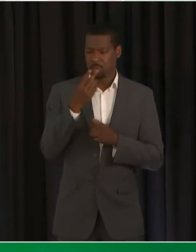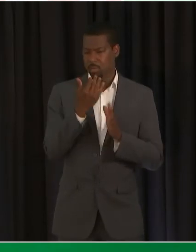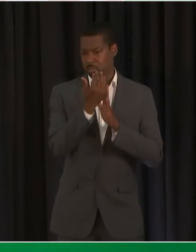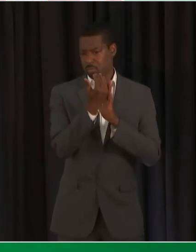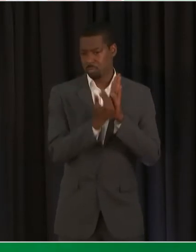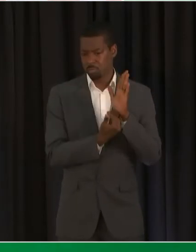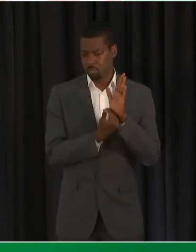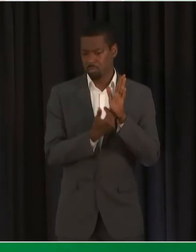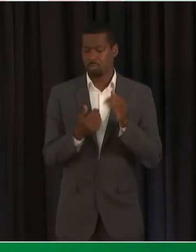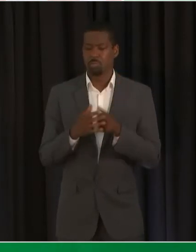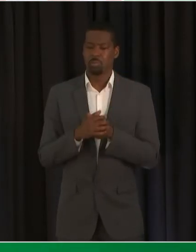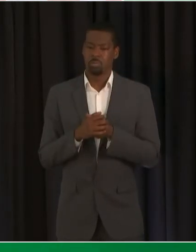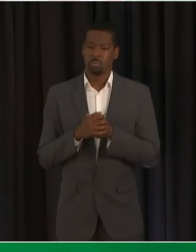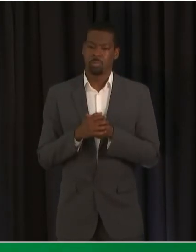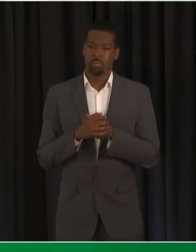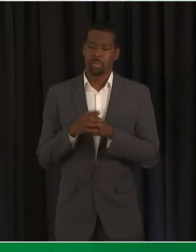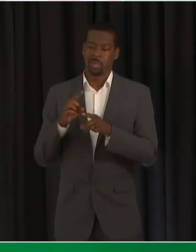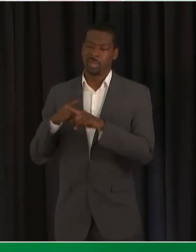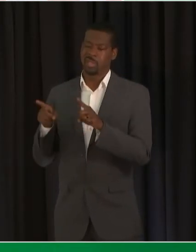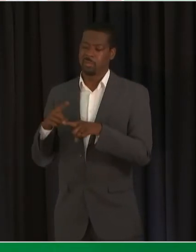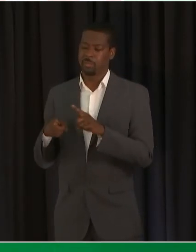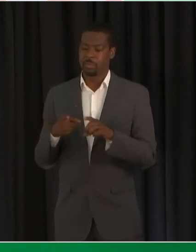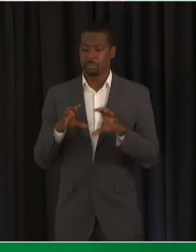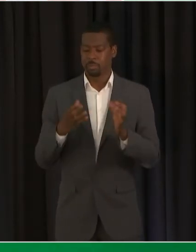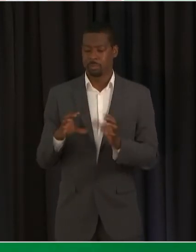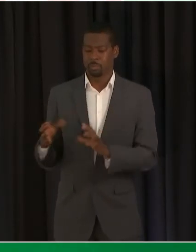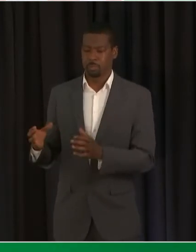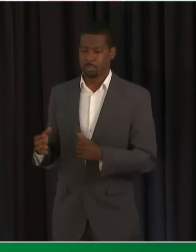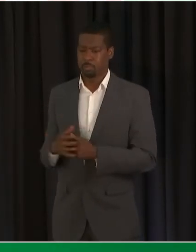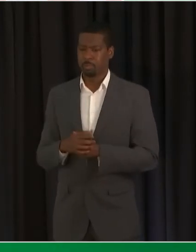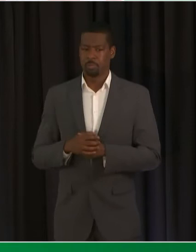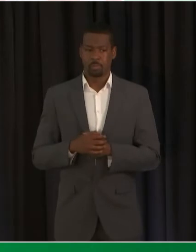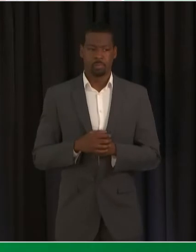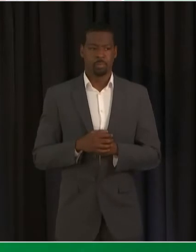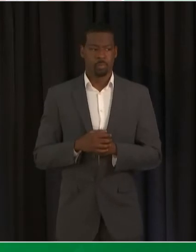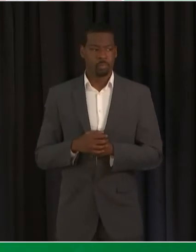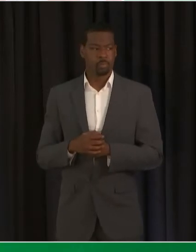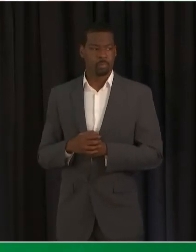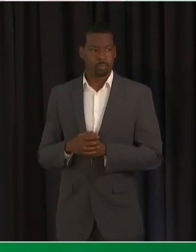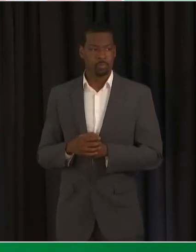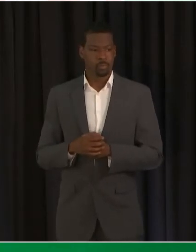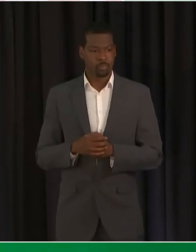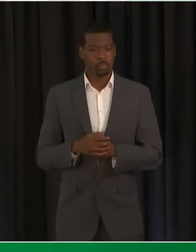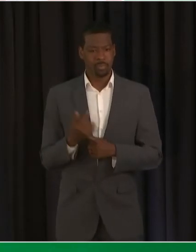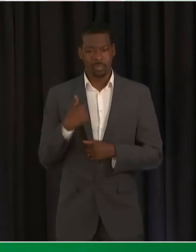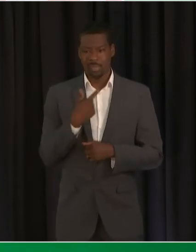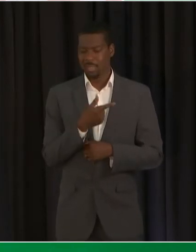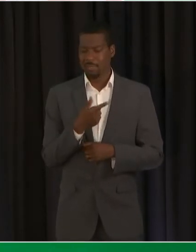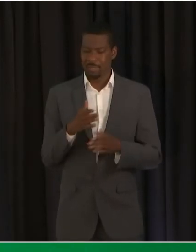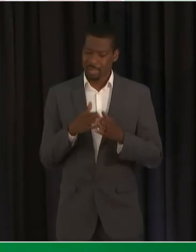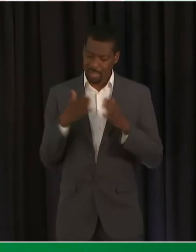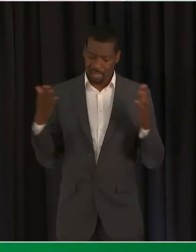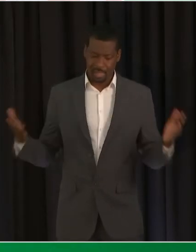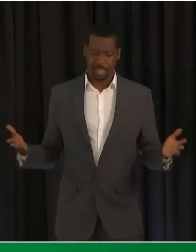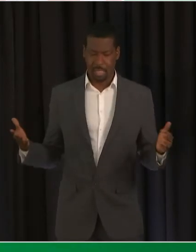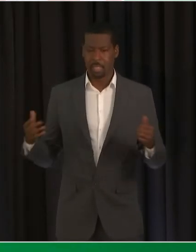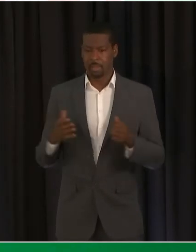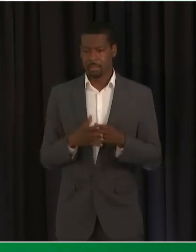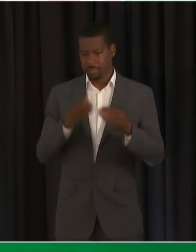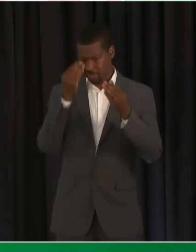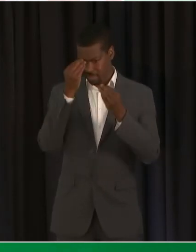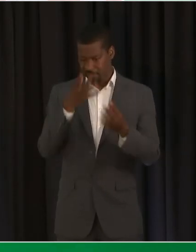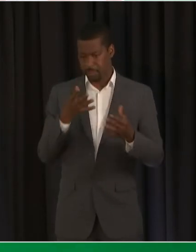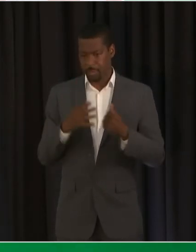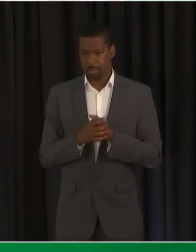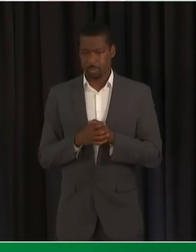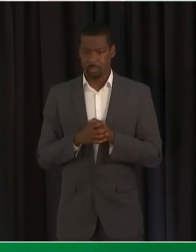but then also a lot of the subsequent little. Rod's got a lot of, having sat in on several of Rod's longer